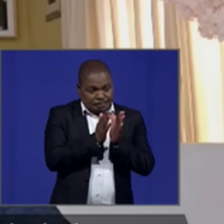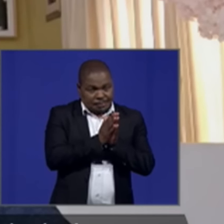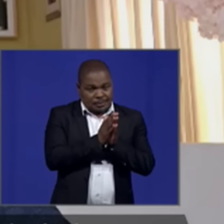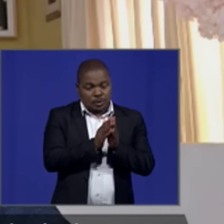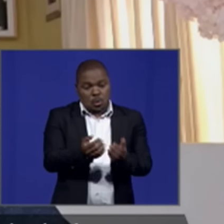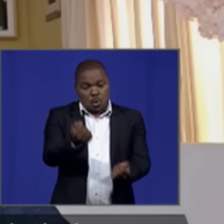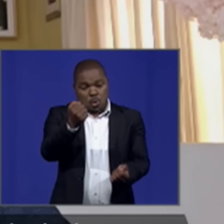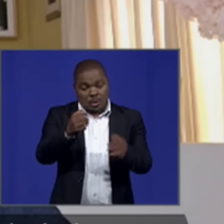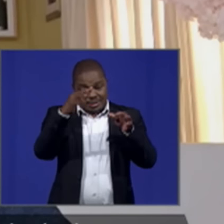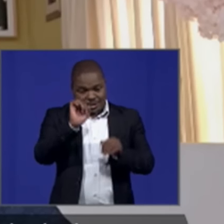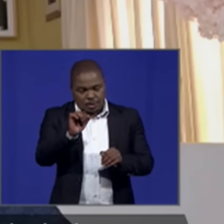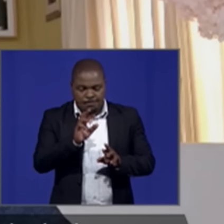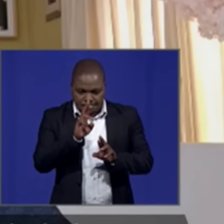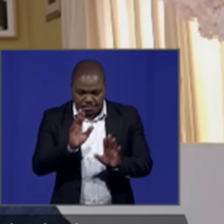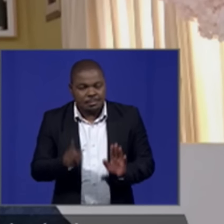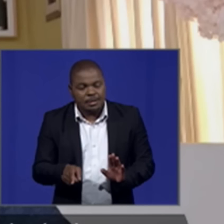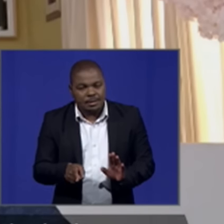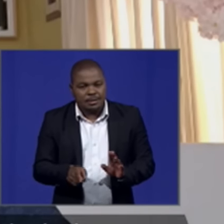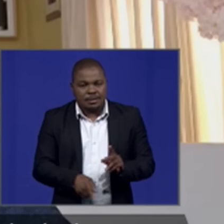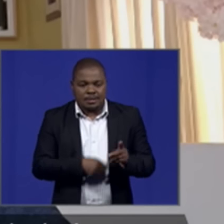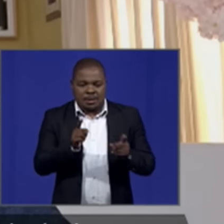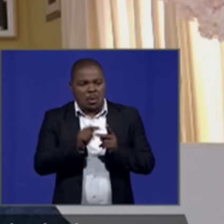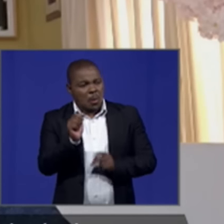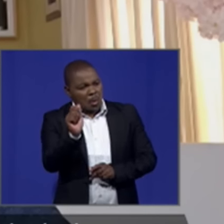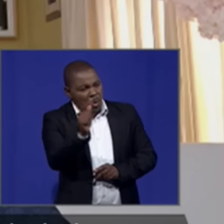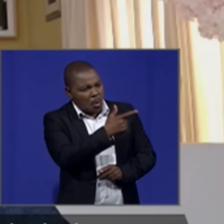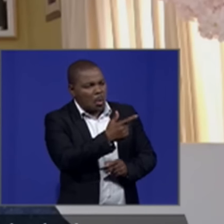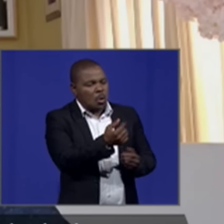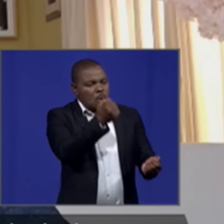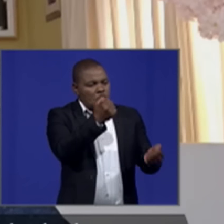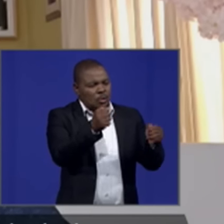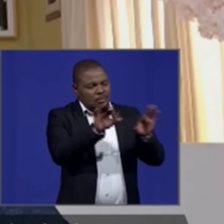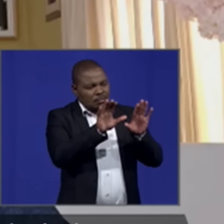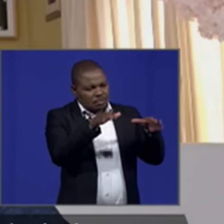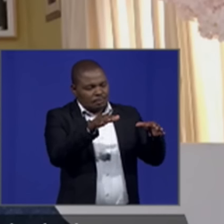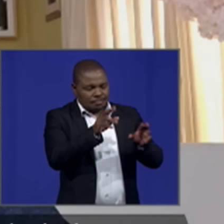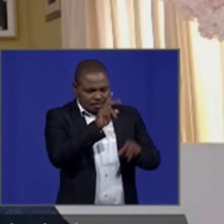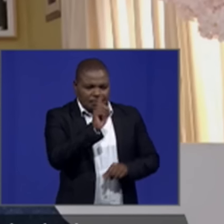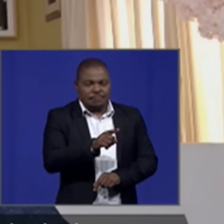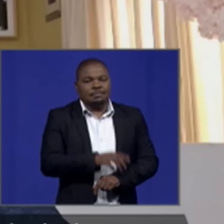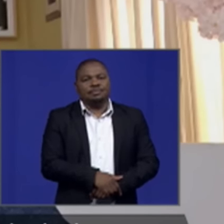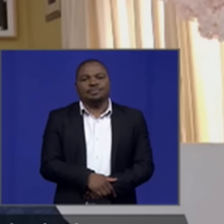court's judgment and all judicial institutions.